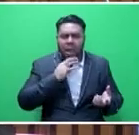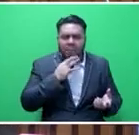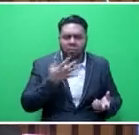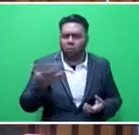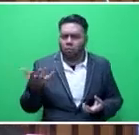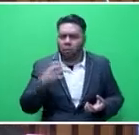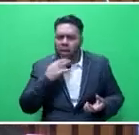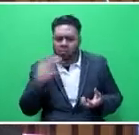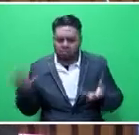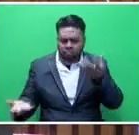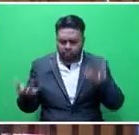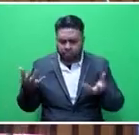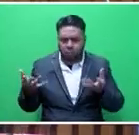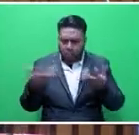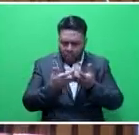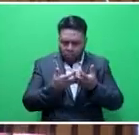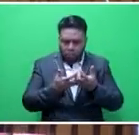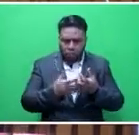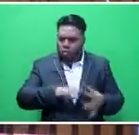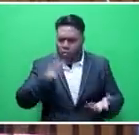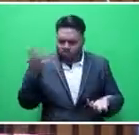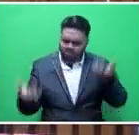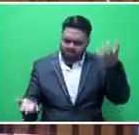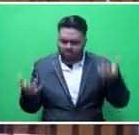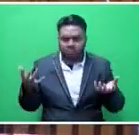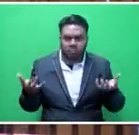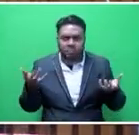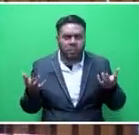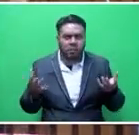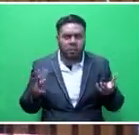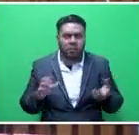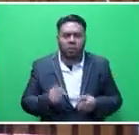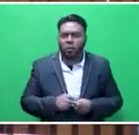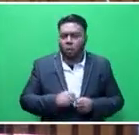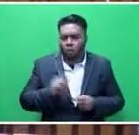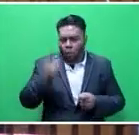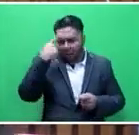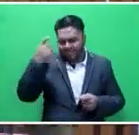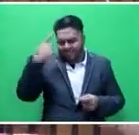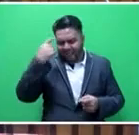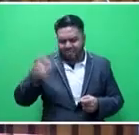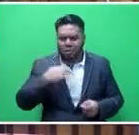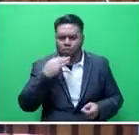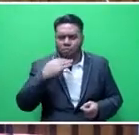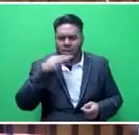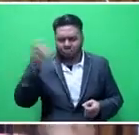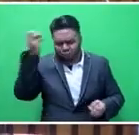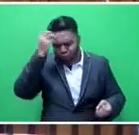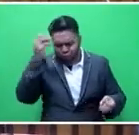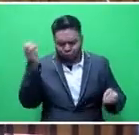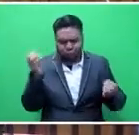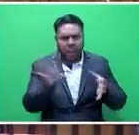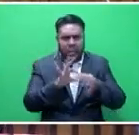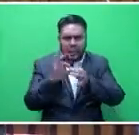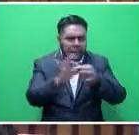there in a little corner with the other two members of yours and coming up with conspiracy theories. Everything must be linked.